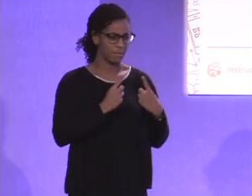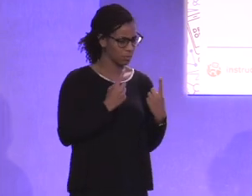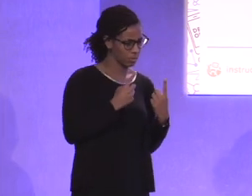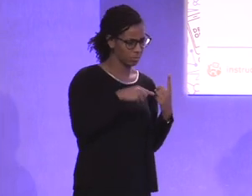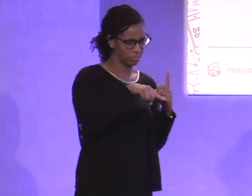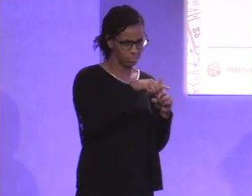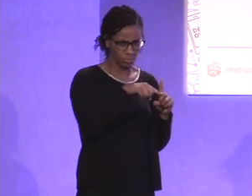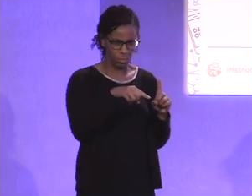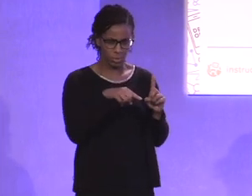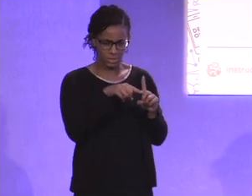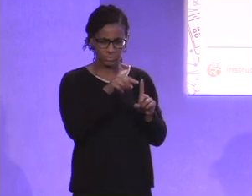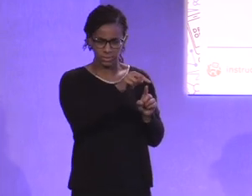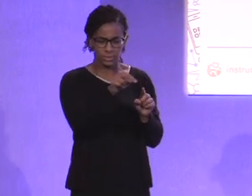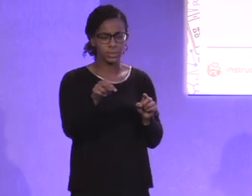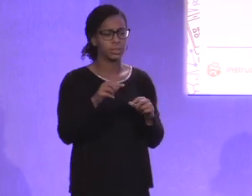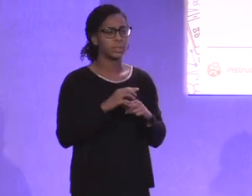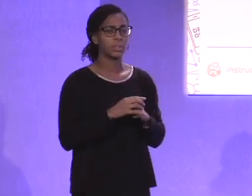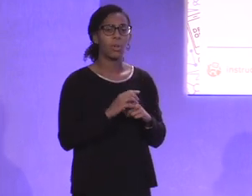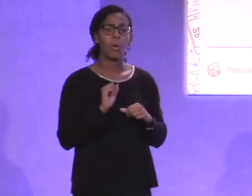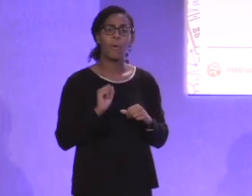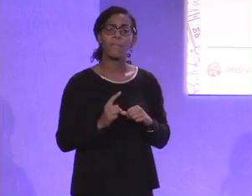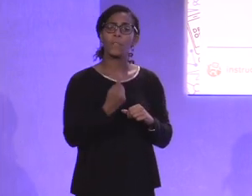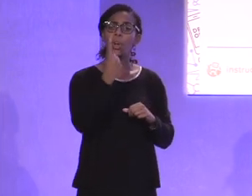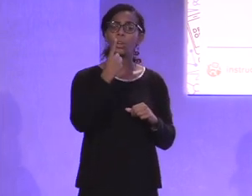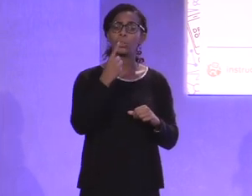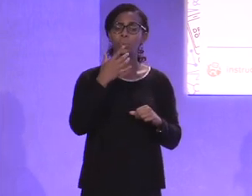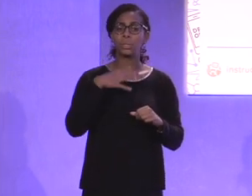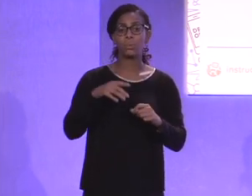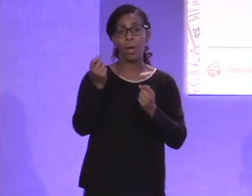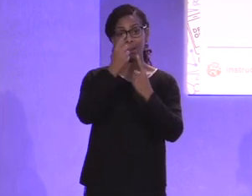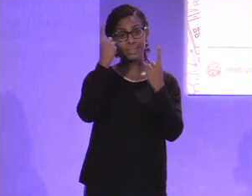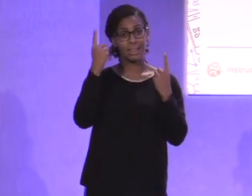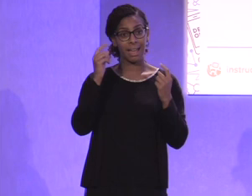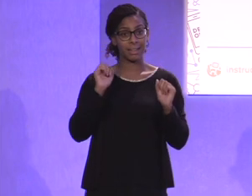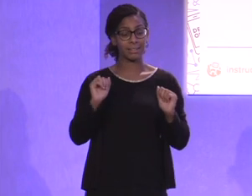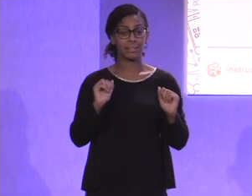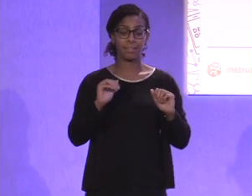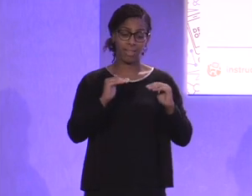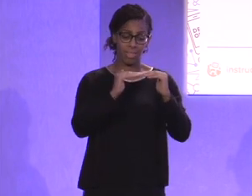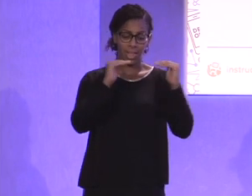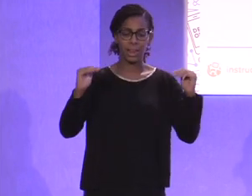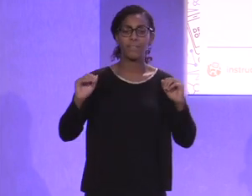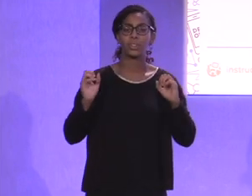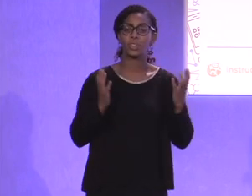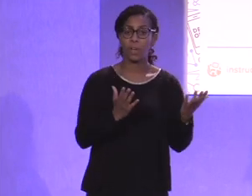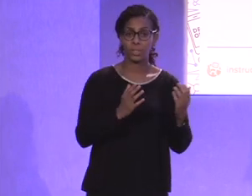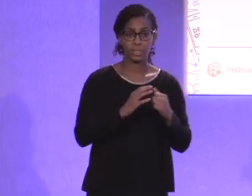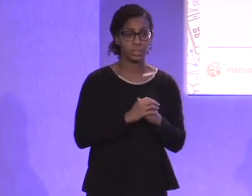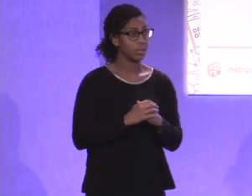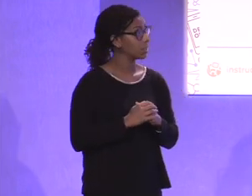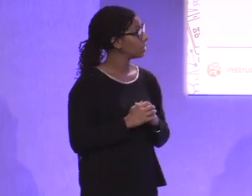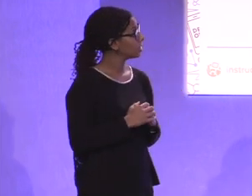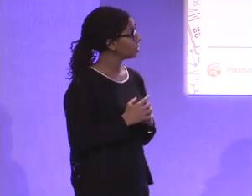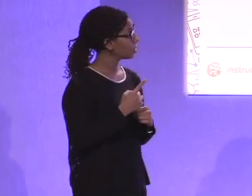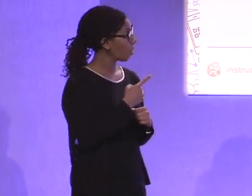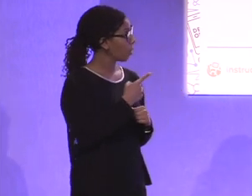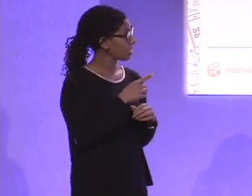start with an understanding of the level of service, and that's chapter 4 in the book. Start there.